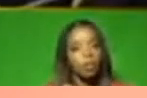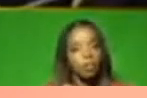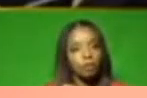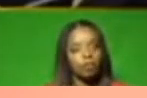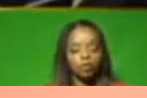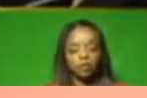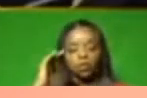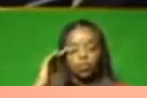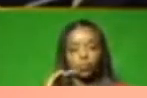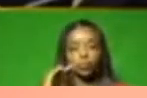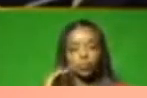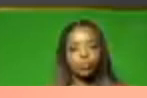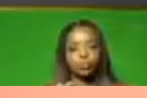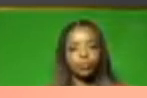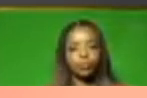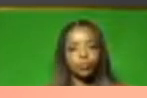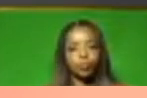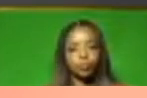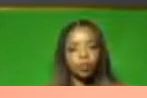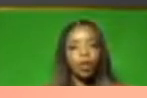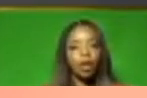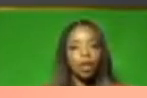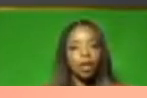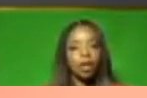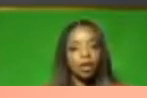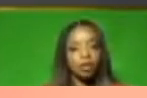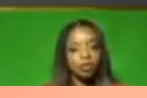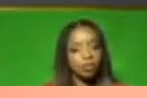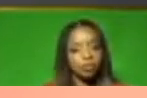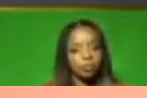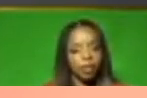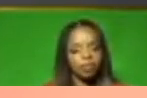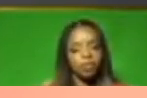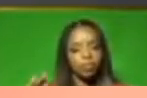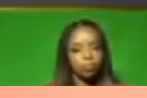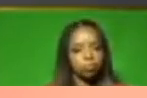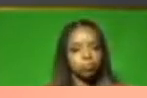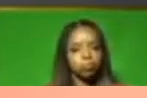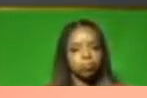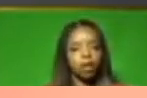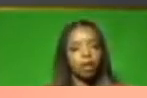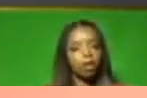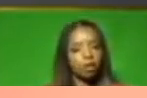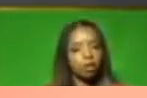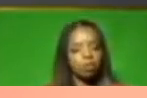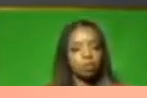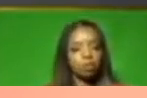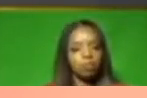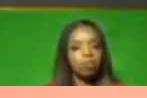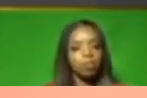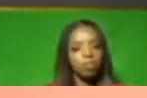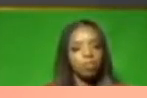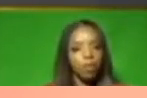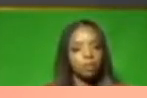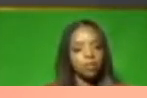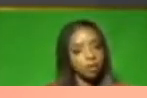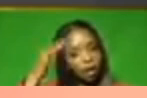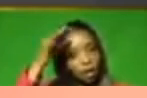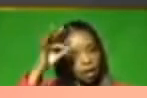high cost of living. And thirdly, to build a capable, ethical, and developmental